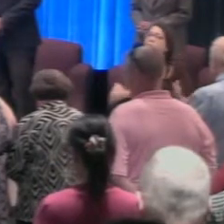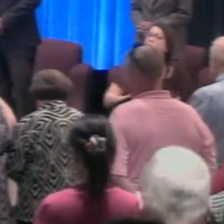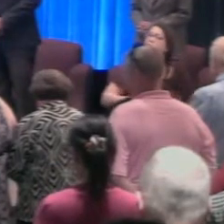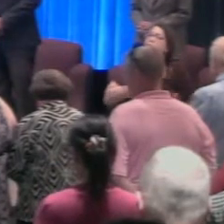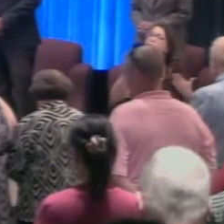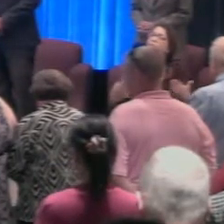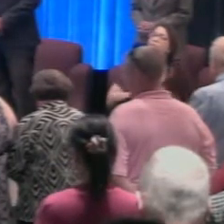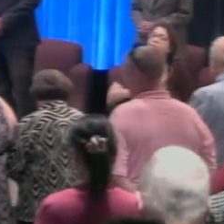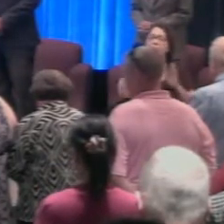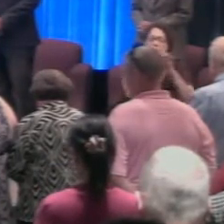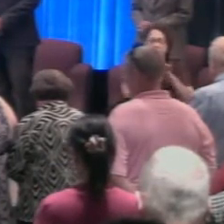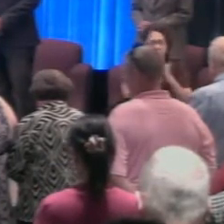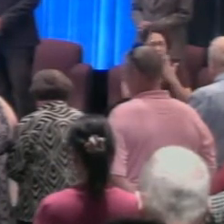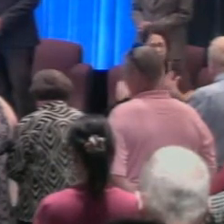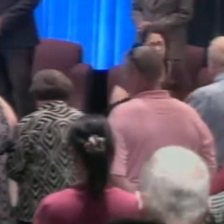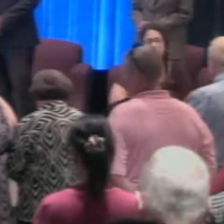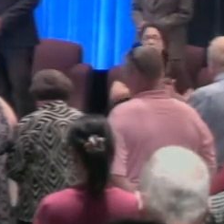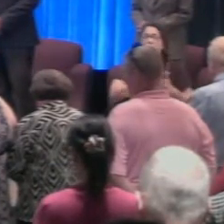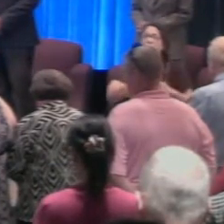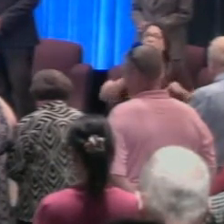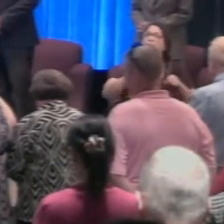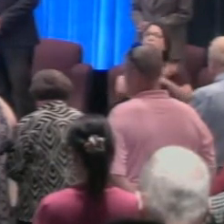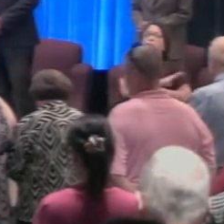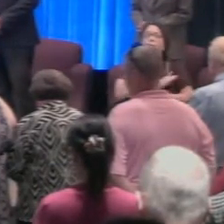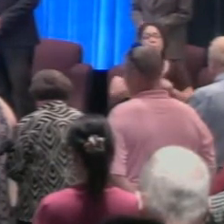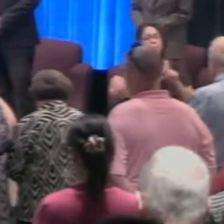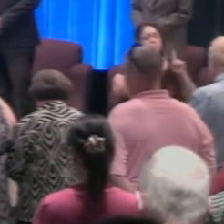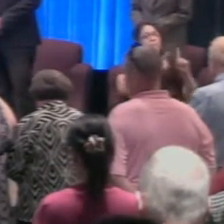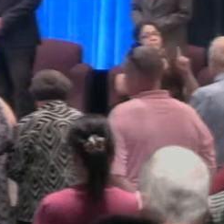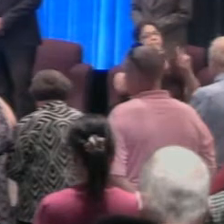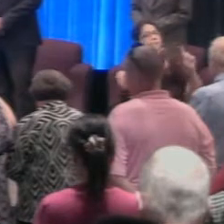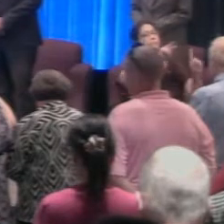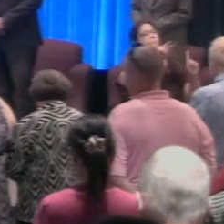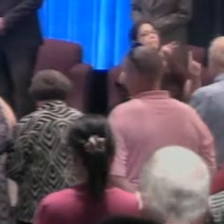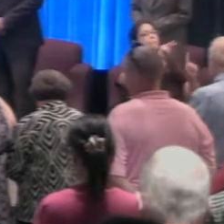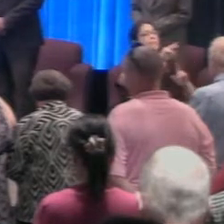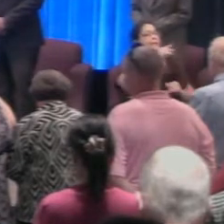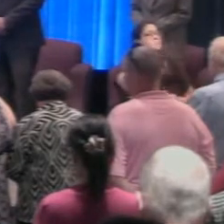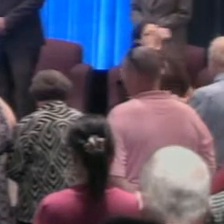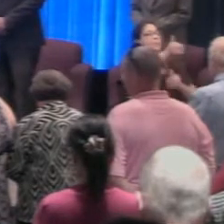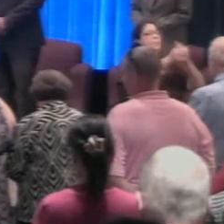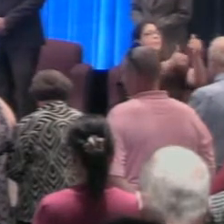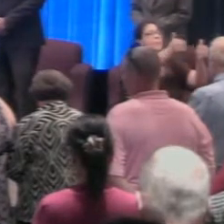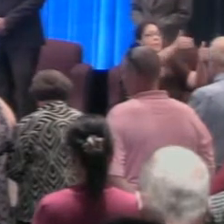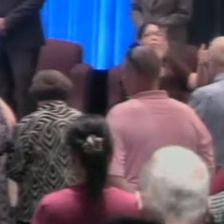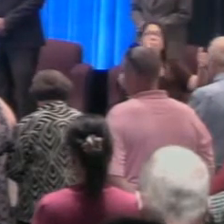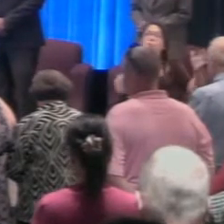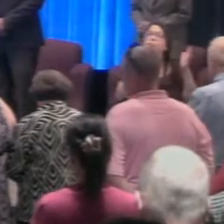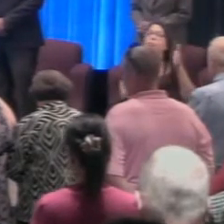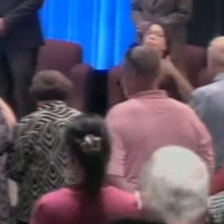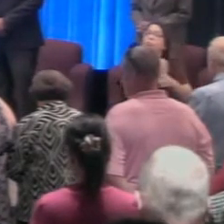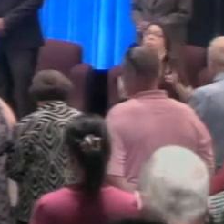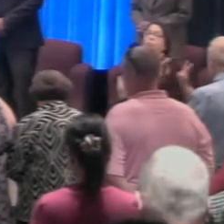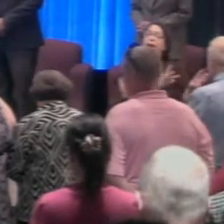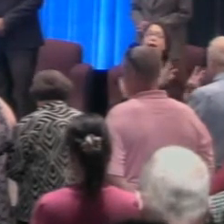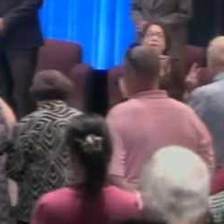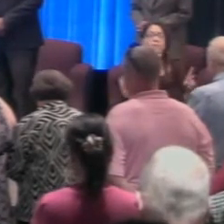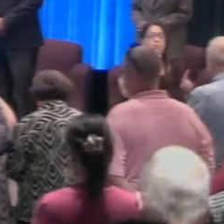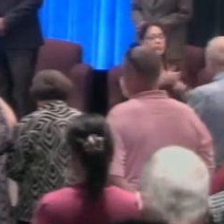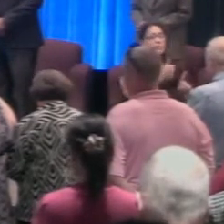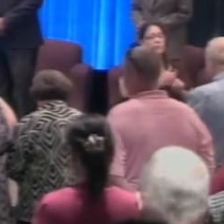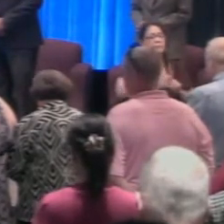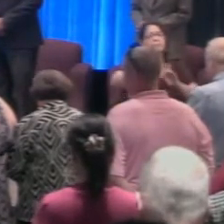life full of mission and purpose, that looking forward, she finds new ways to be fulfilled in the years to